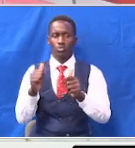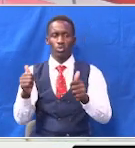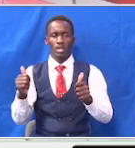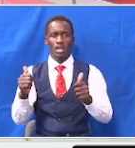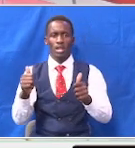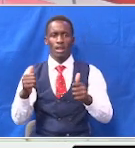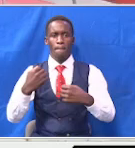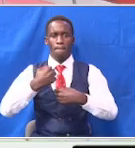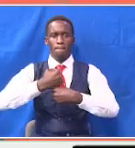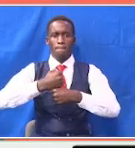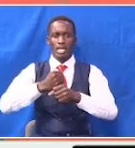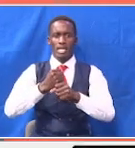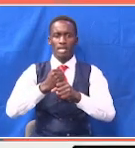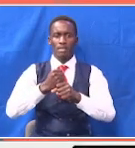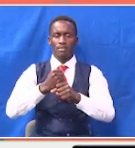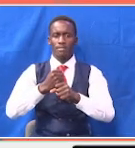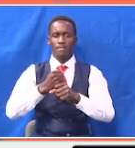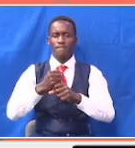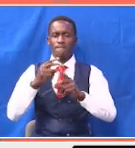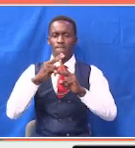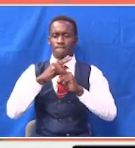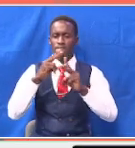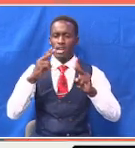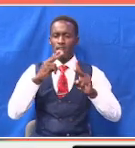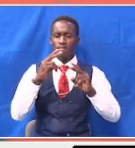making very firm